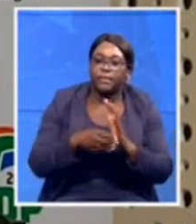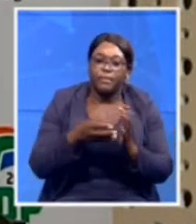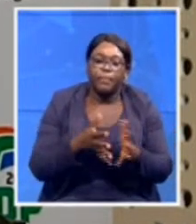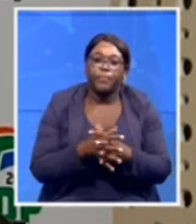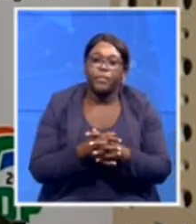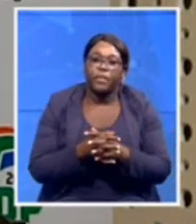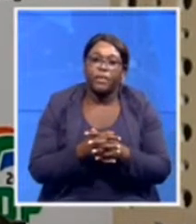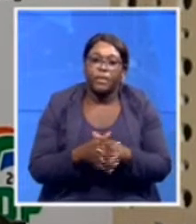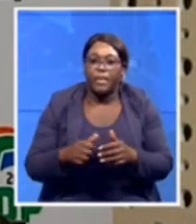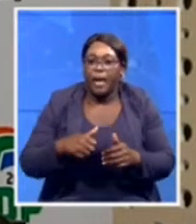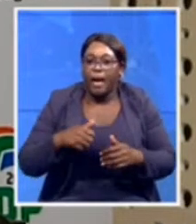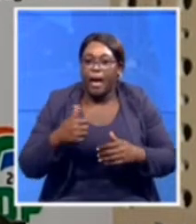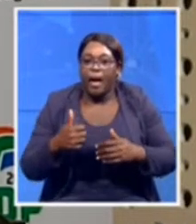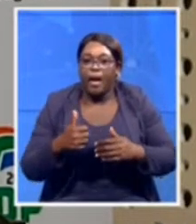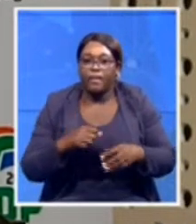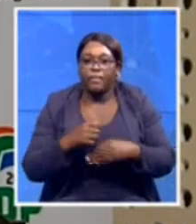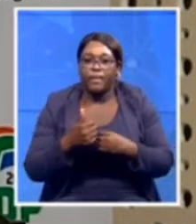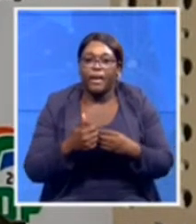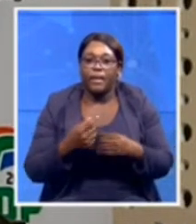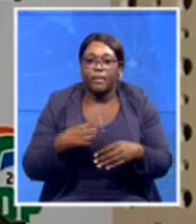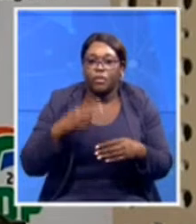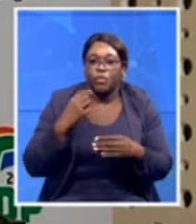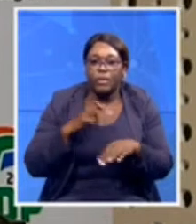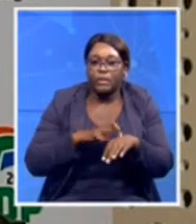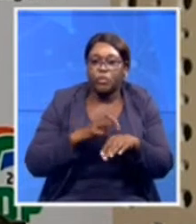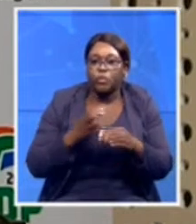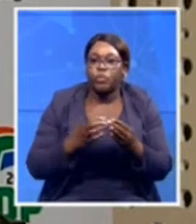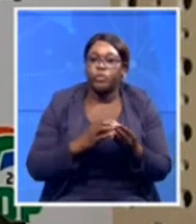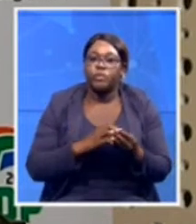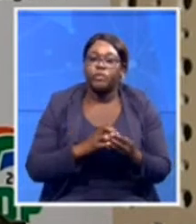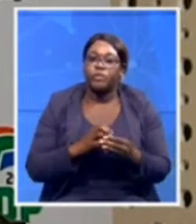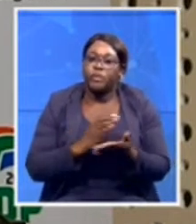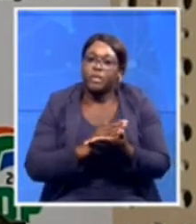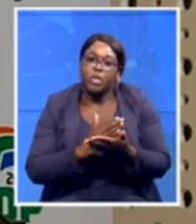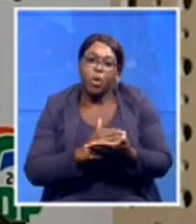the accreditation of foreign or international classification systems.